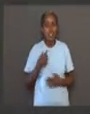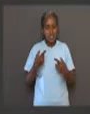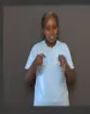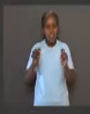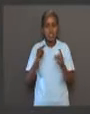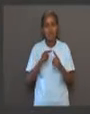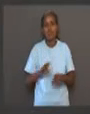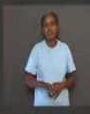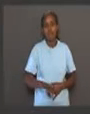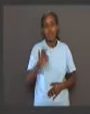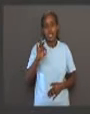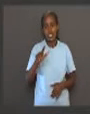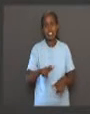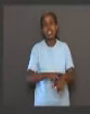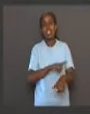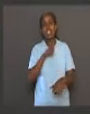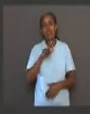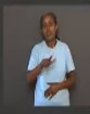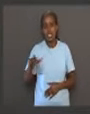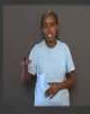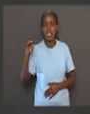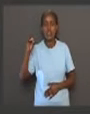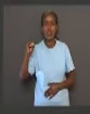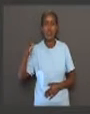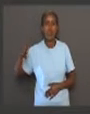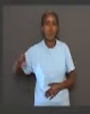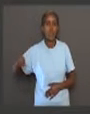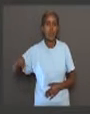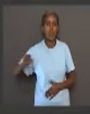find the length of the line OQ.